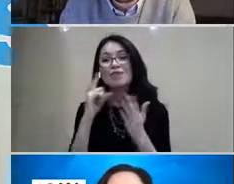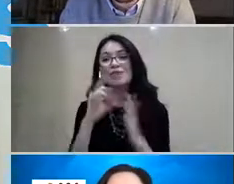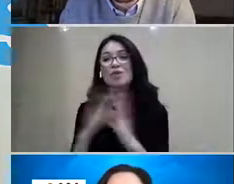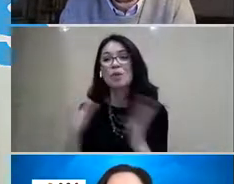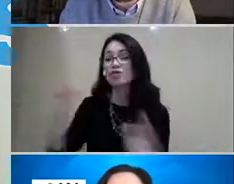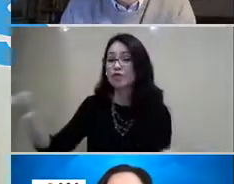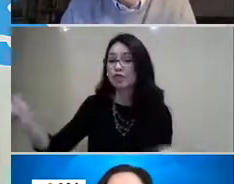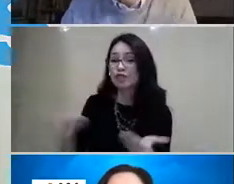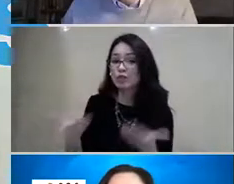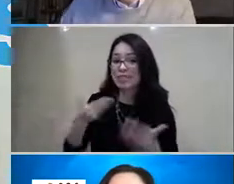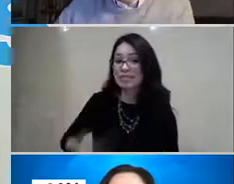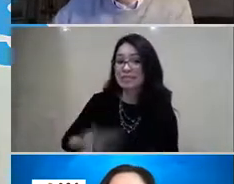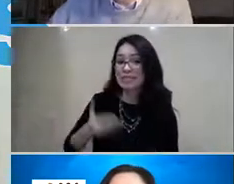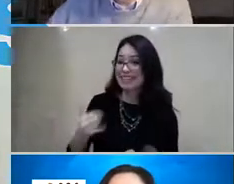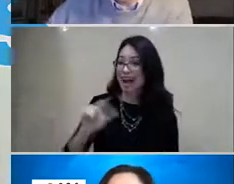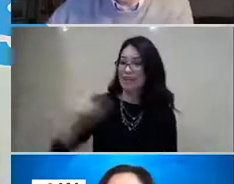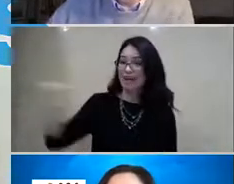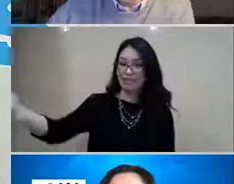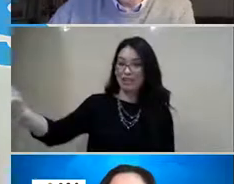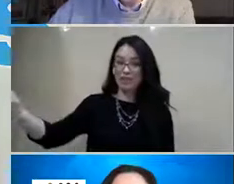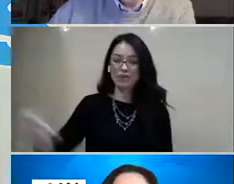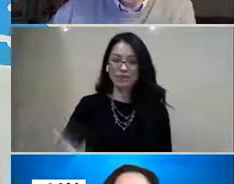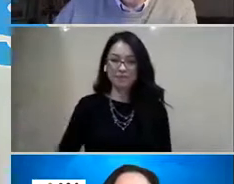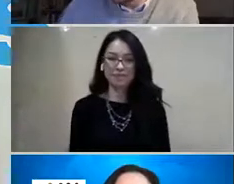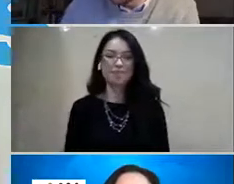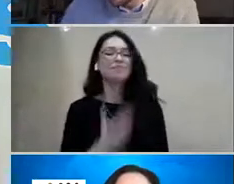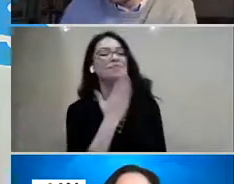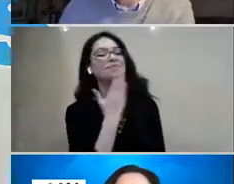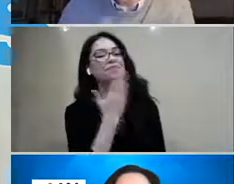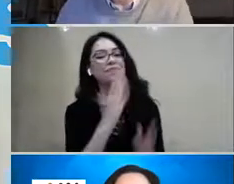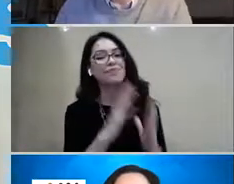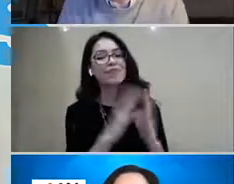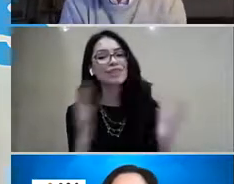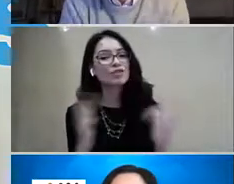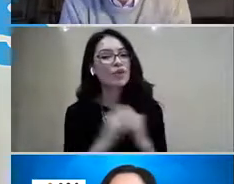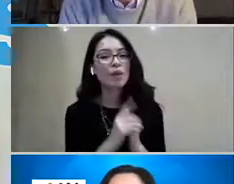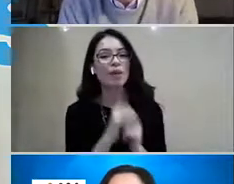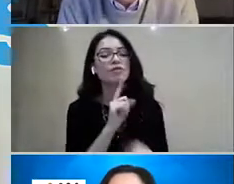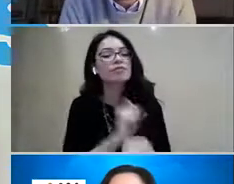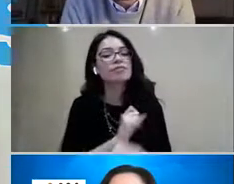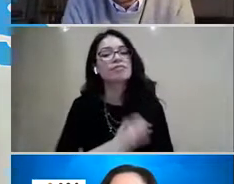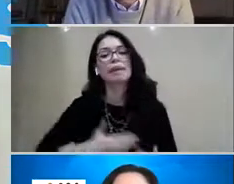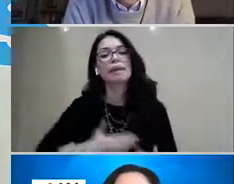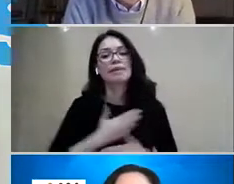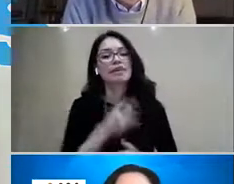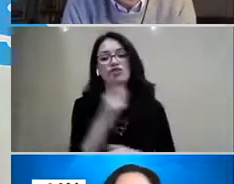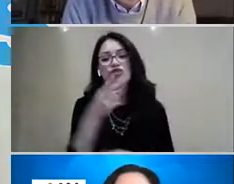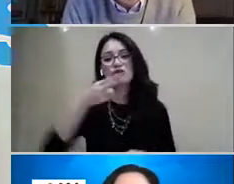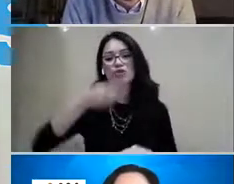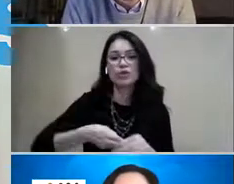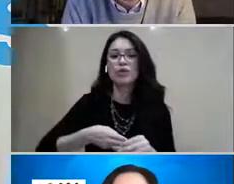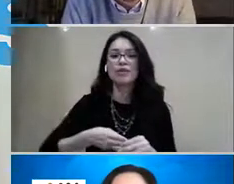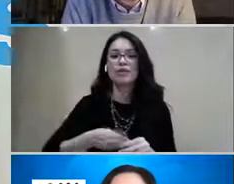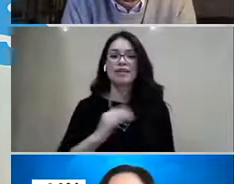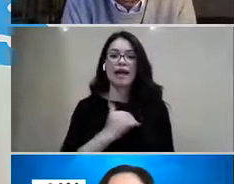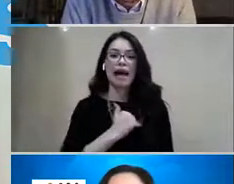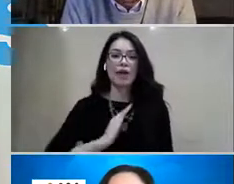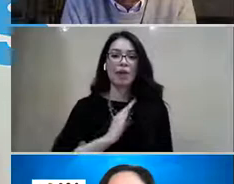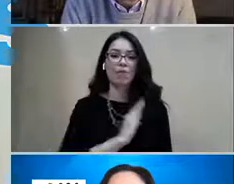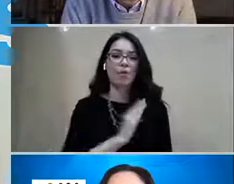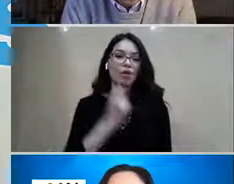Thank you, Board Member Ortiz Franklin, and it's been a pleasure having you on our board the last couple